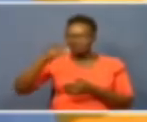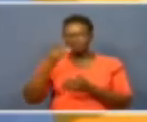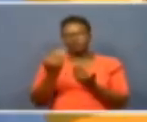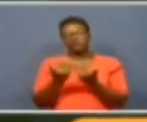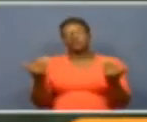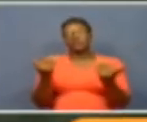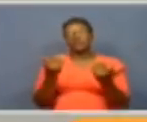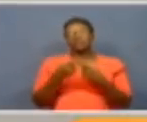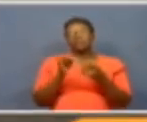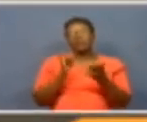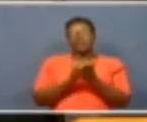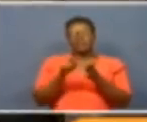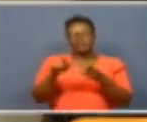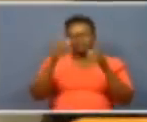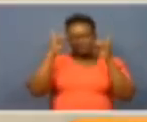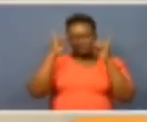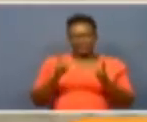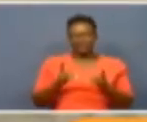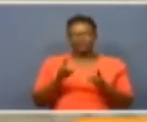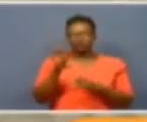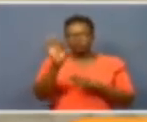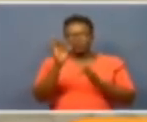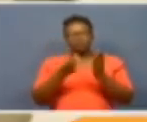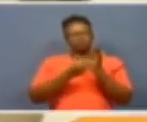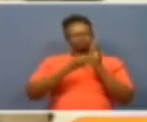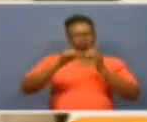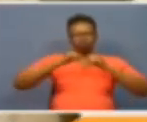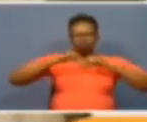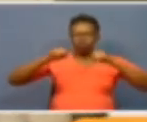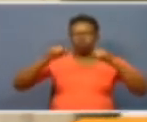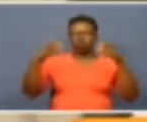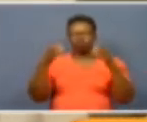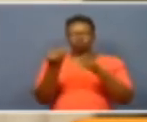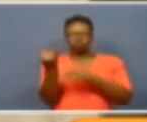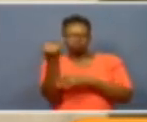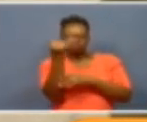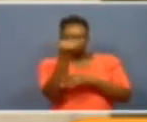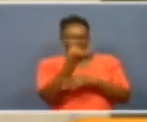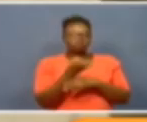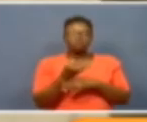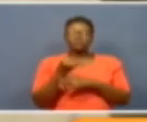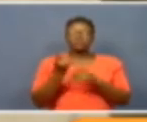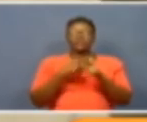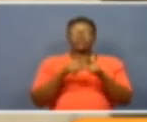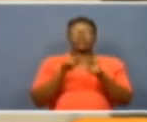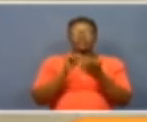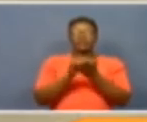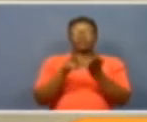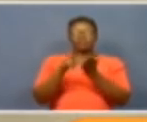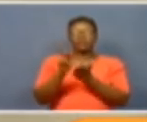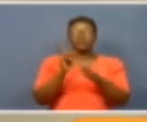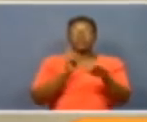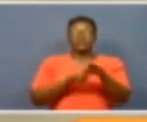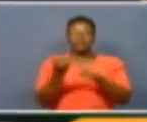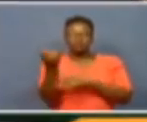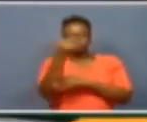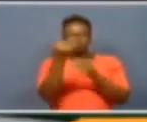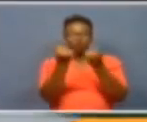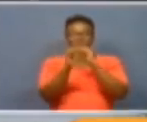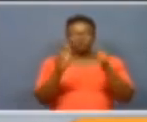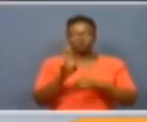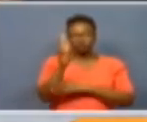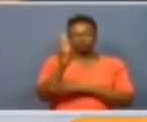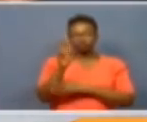prominent personalities, one by one by one, until her big break came when she painted President Uhuru Kenyatta. I should